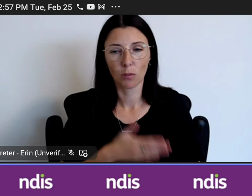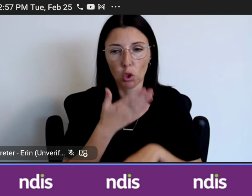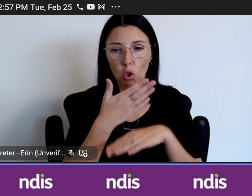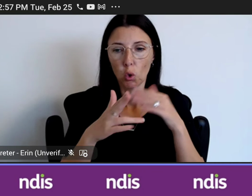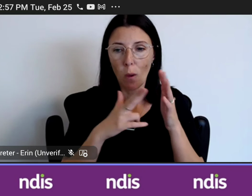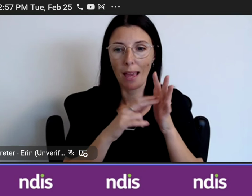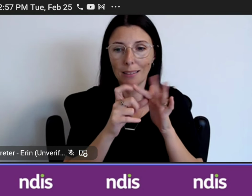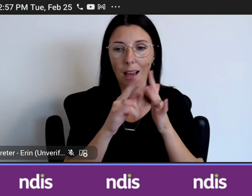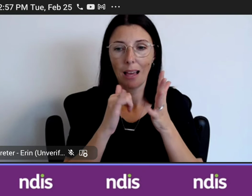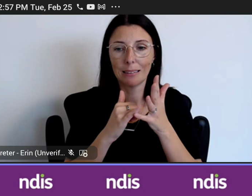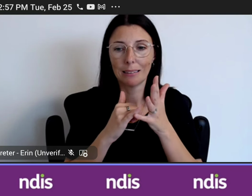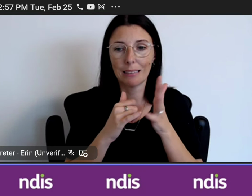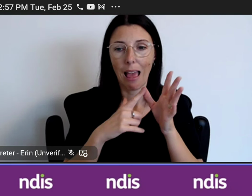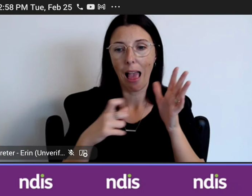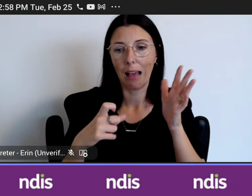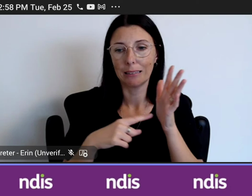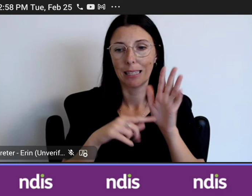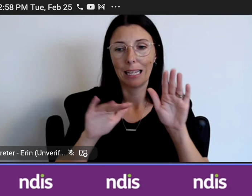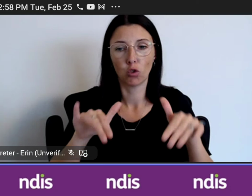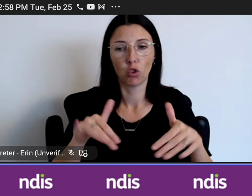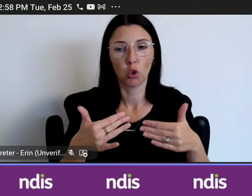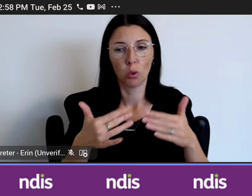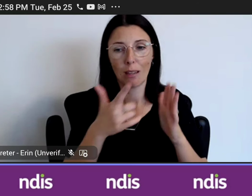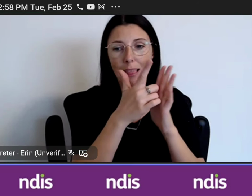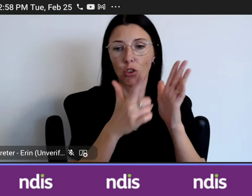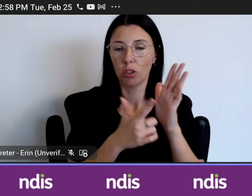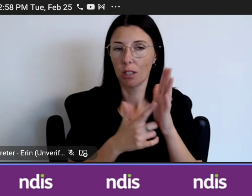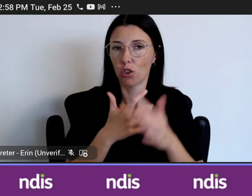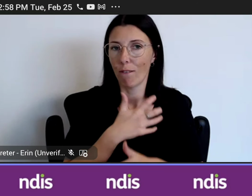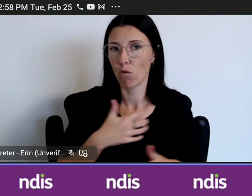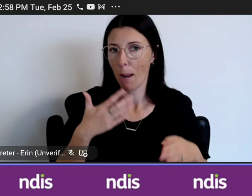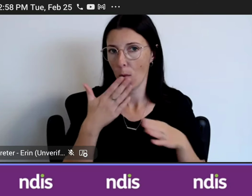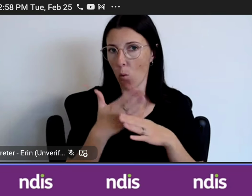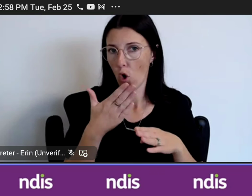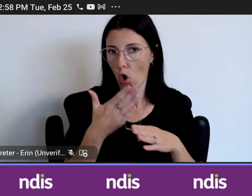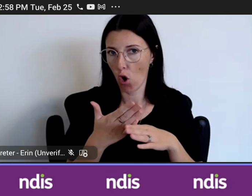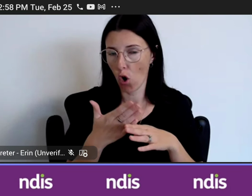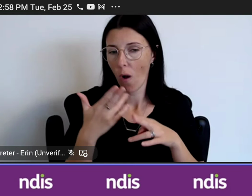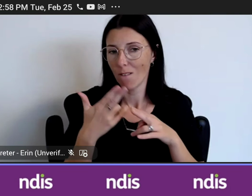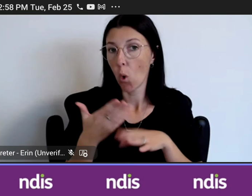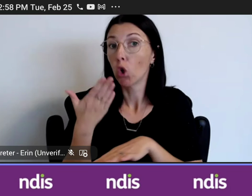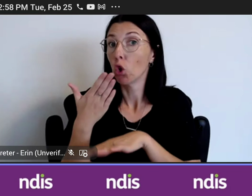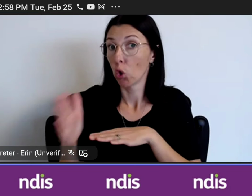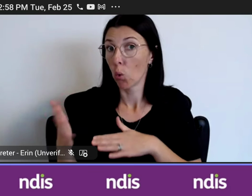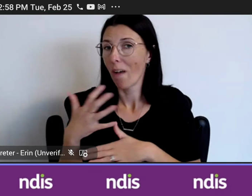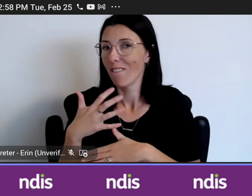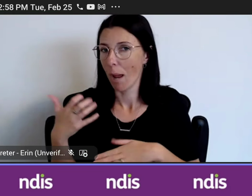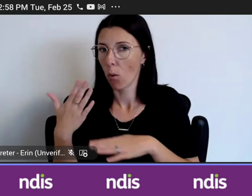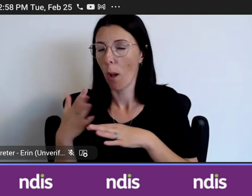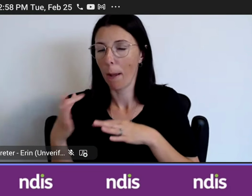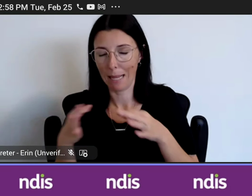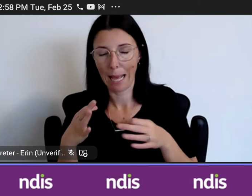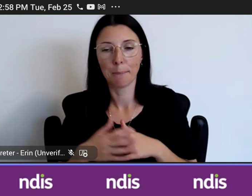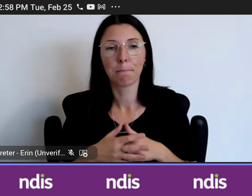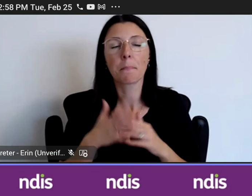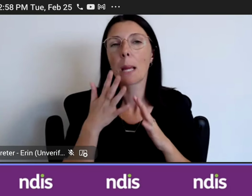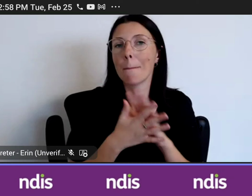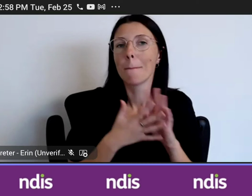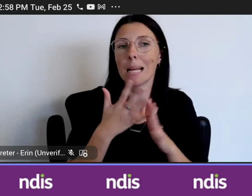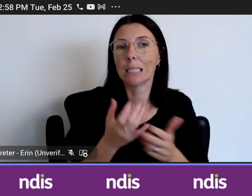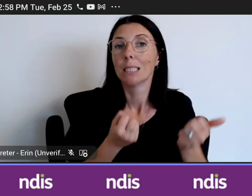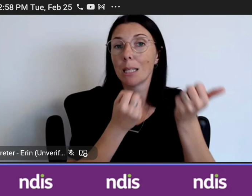NDIS Act introduces the legislative framework for new framework plans, whereby a support